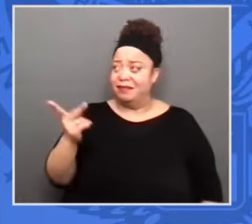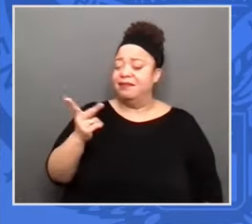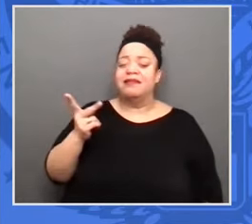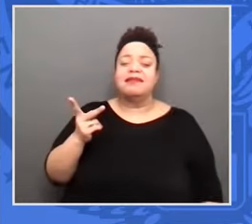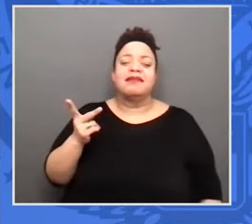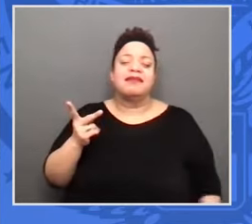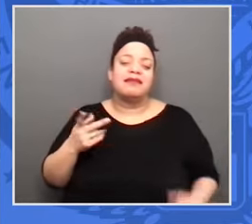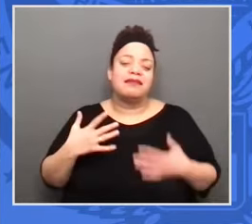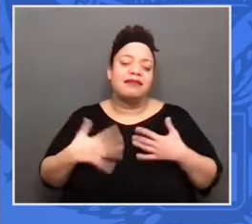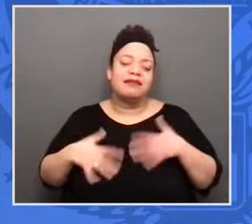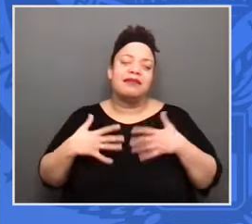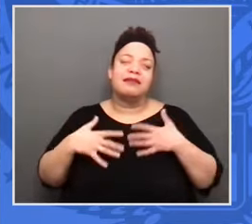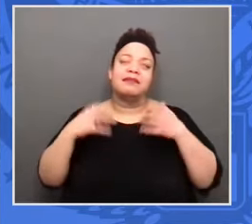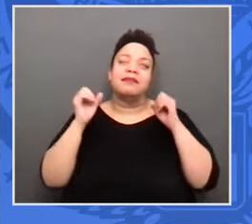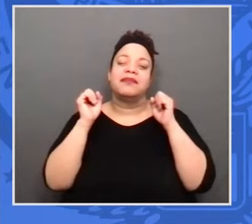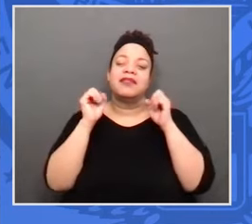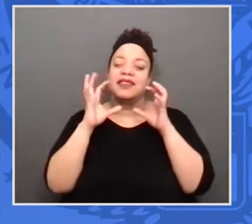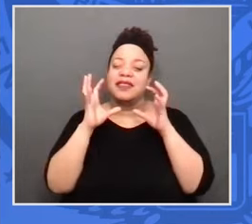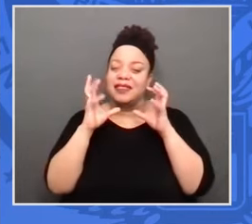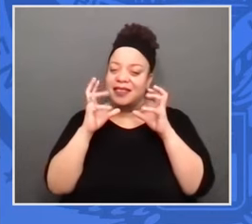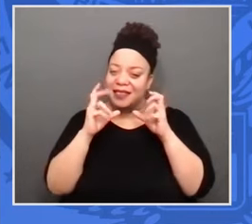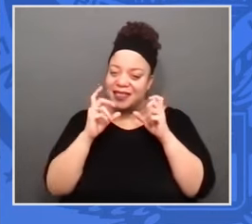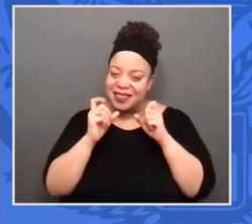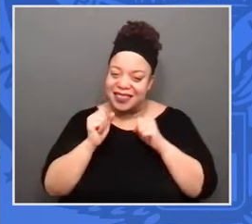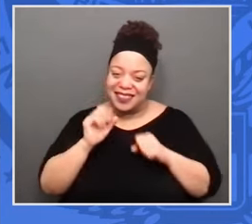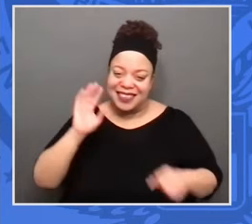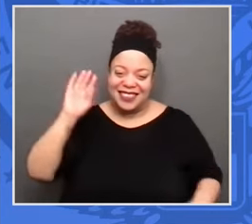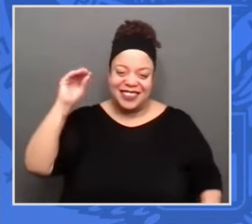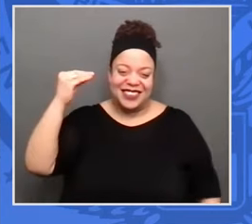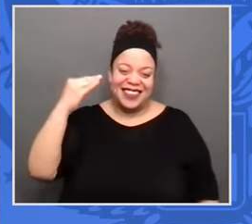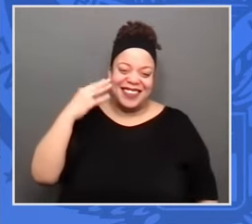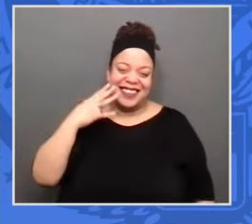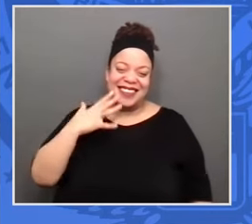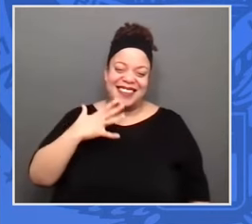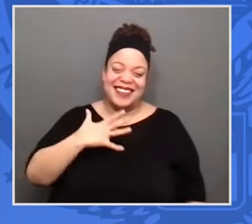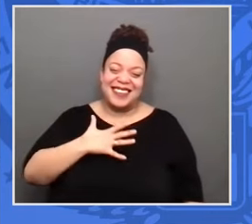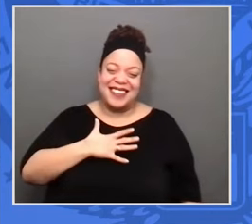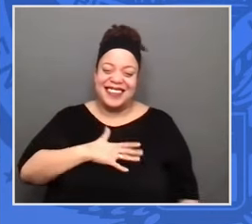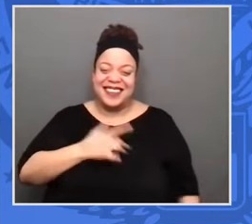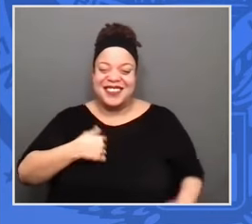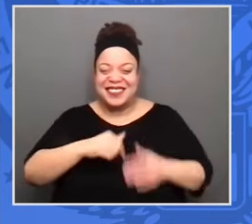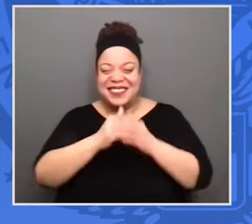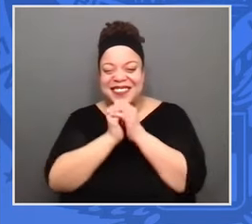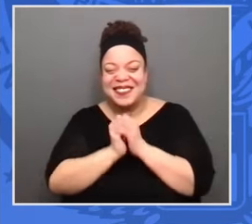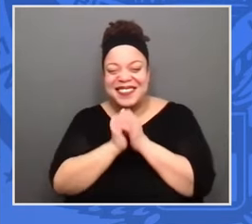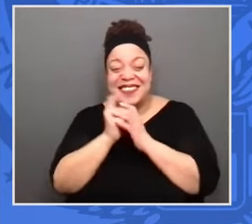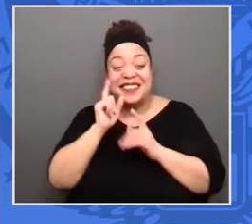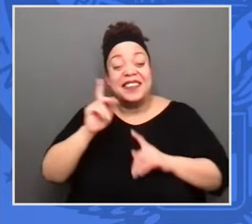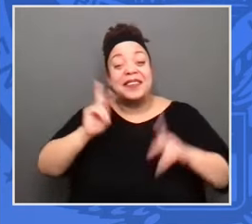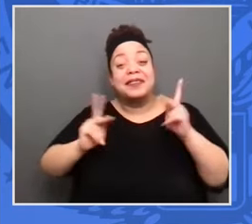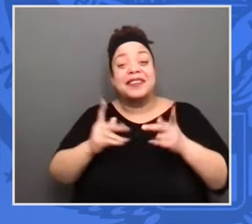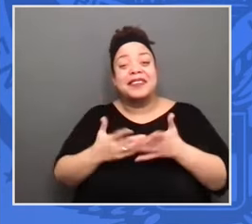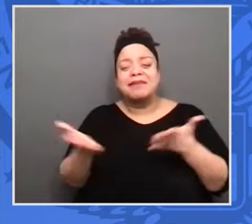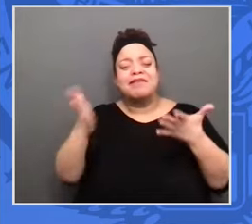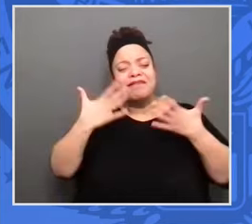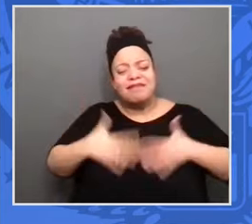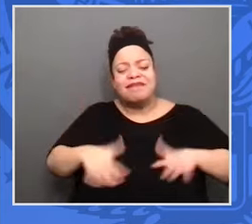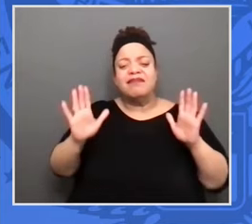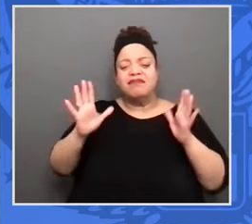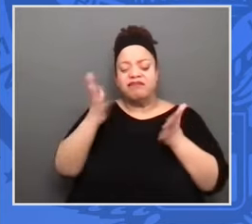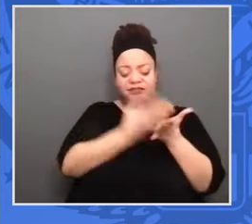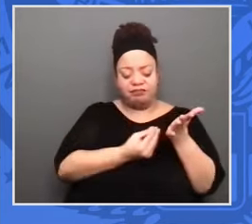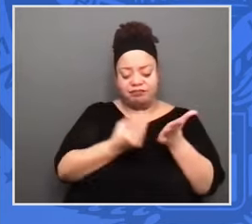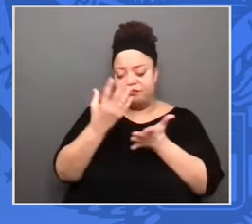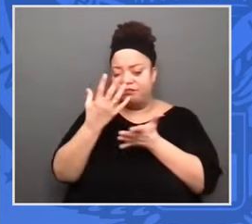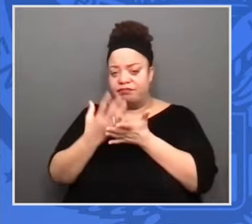Amazing grace. We pray for those who have died and the families and loved ones that